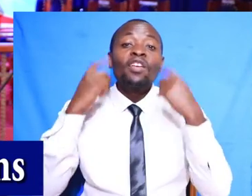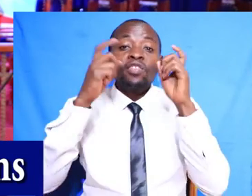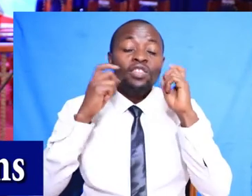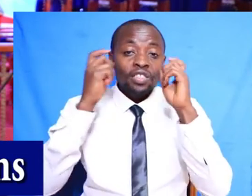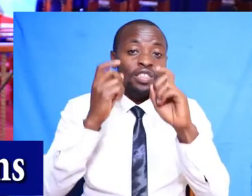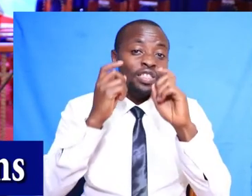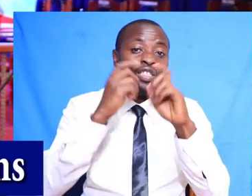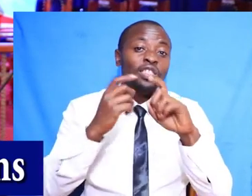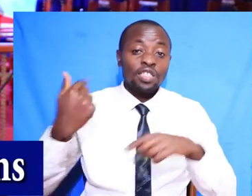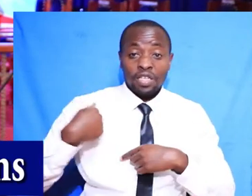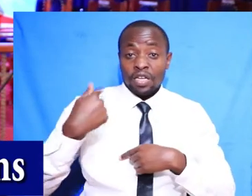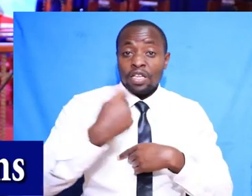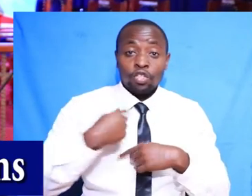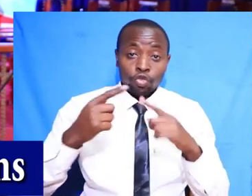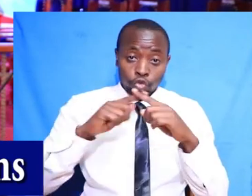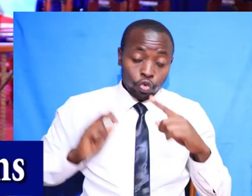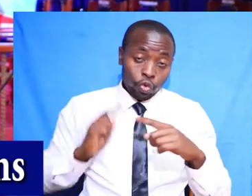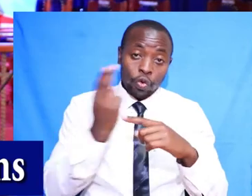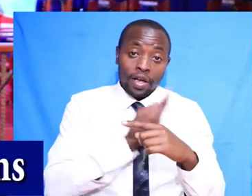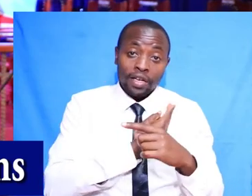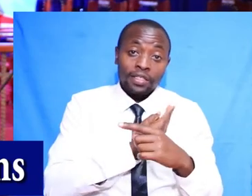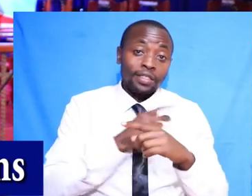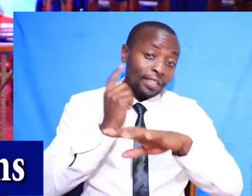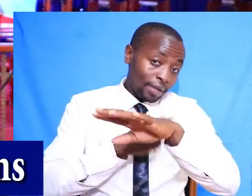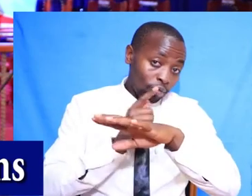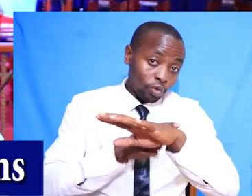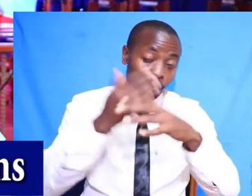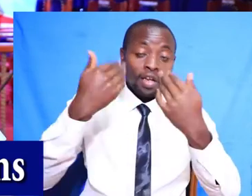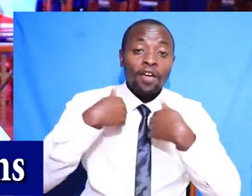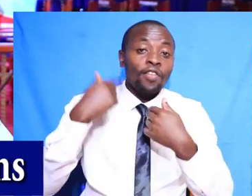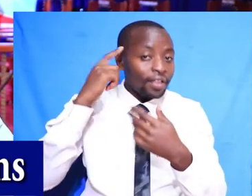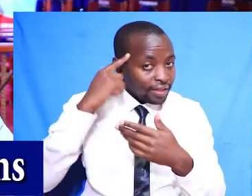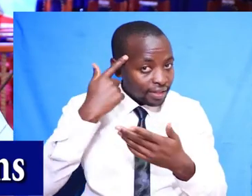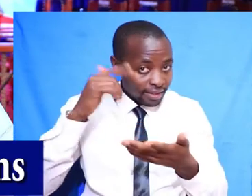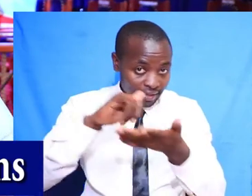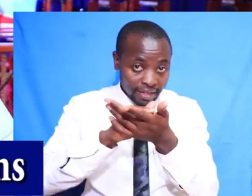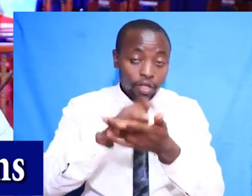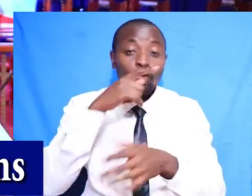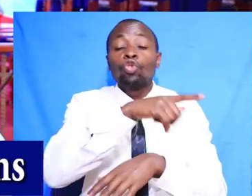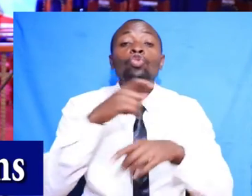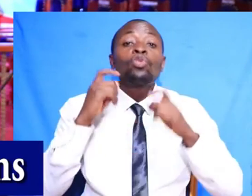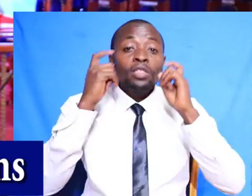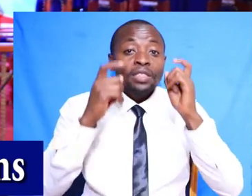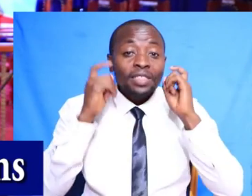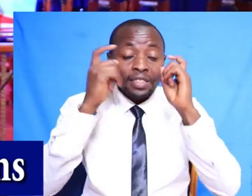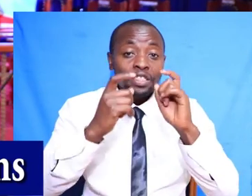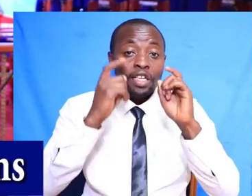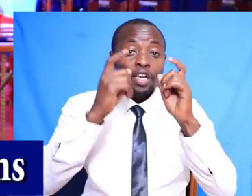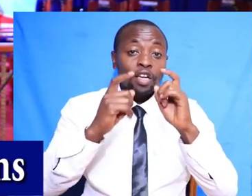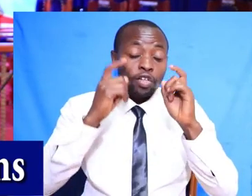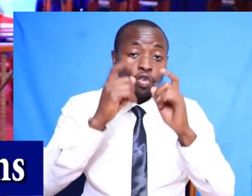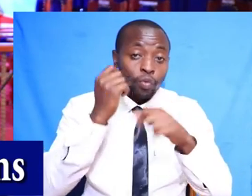ourselves. Sometimes we have a thinking that those sins are not sabotaging